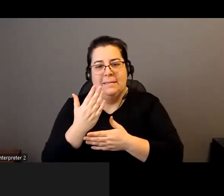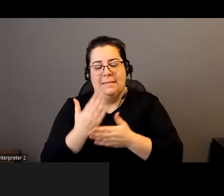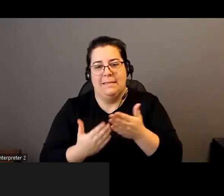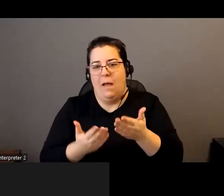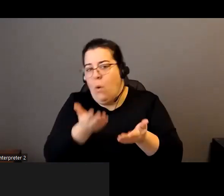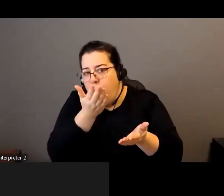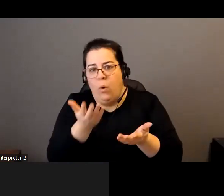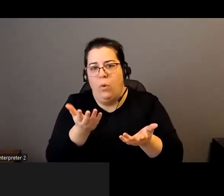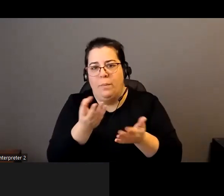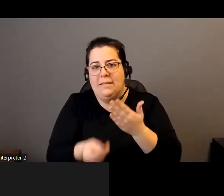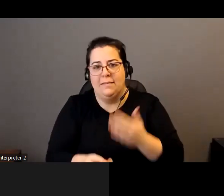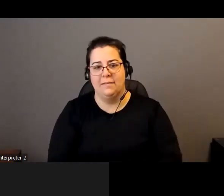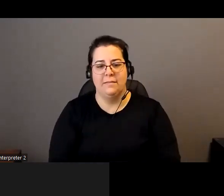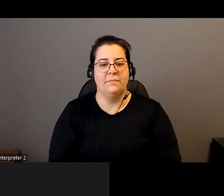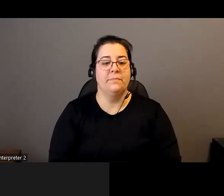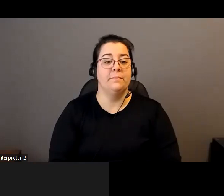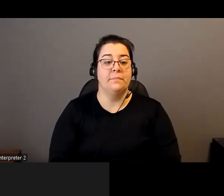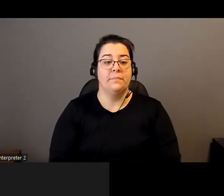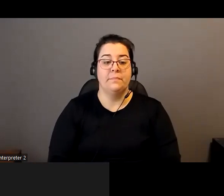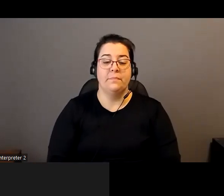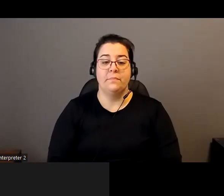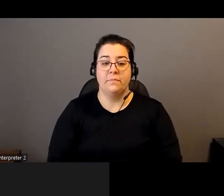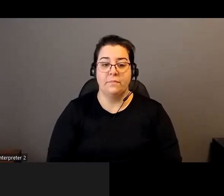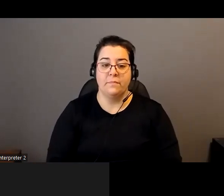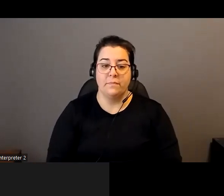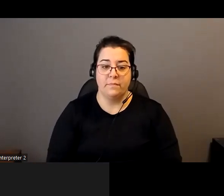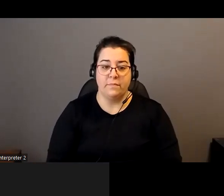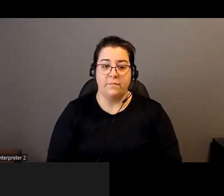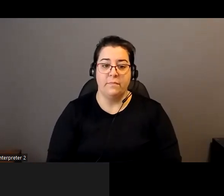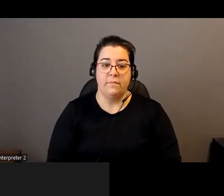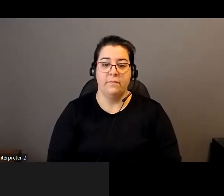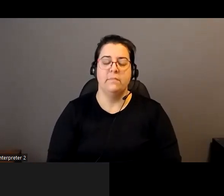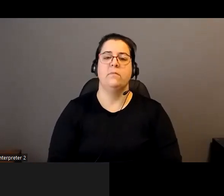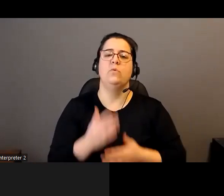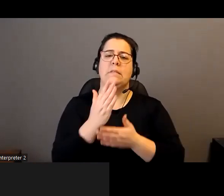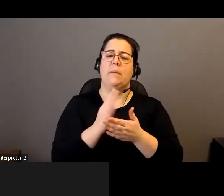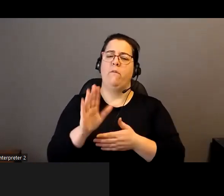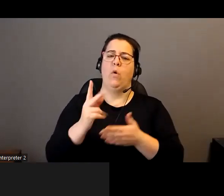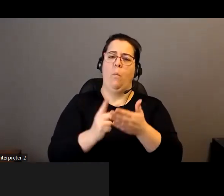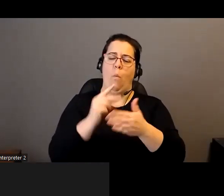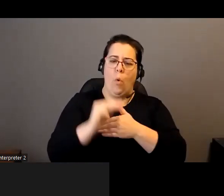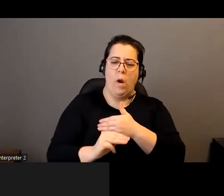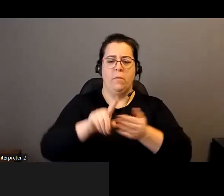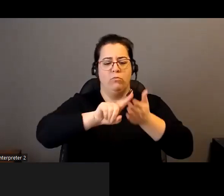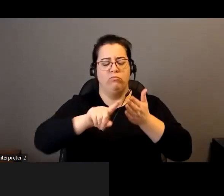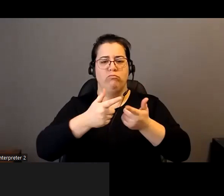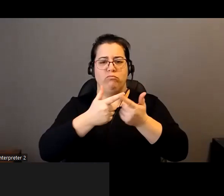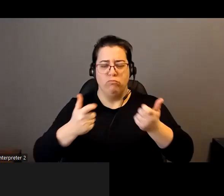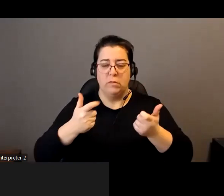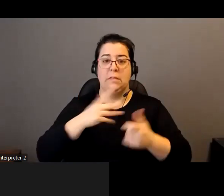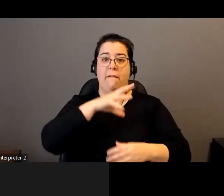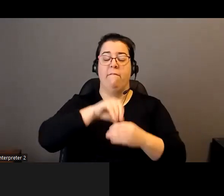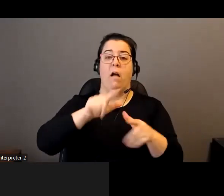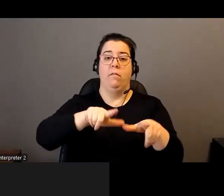whole context, does some of the programs and information or research that you've been doing include 2S LGBTQ and non-traditional